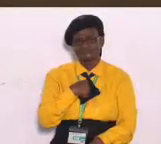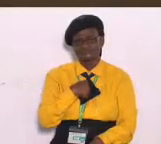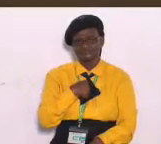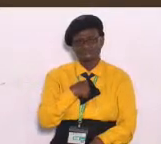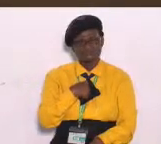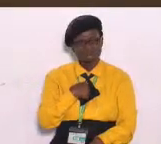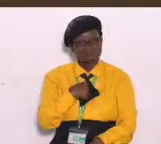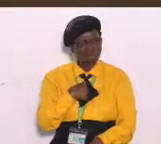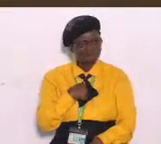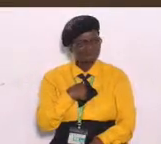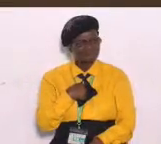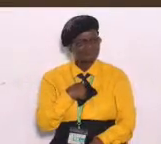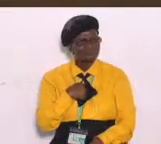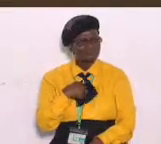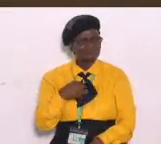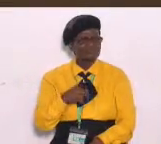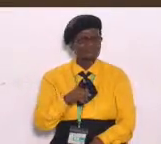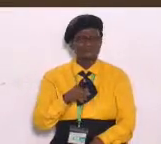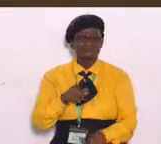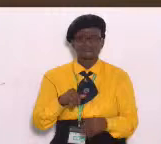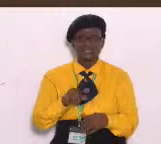How do I show mercy?